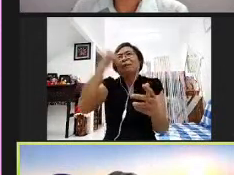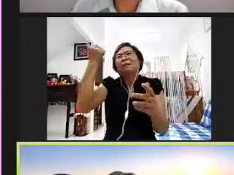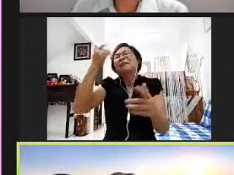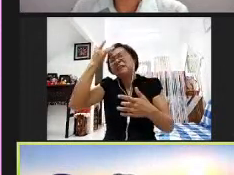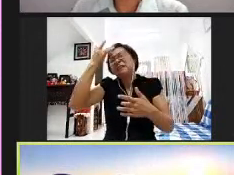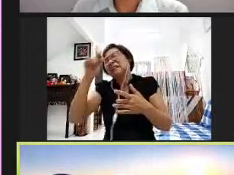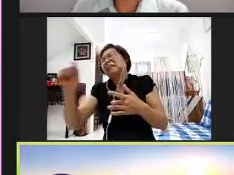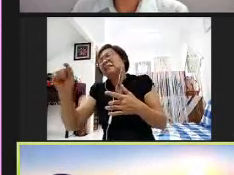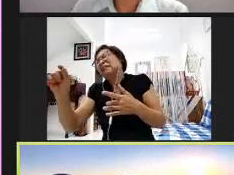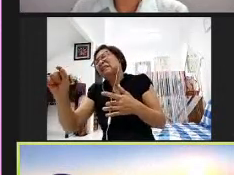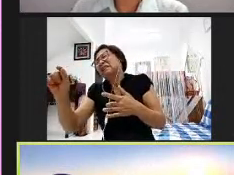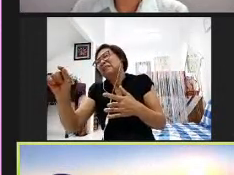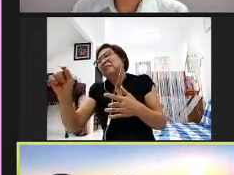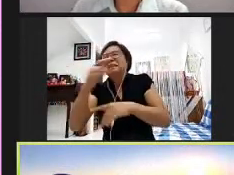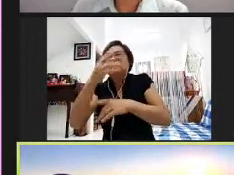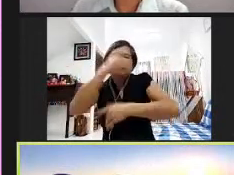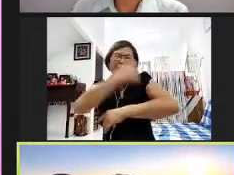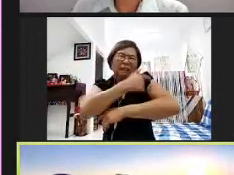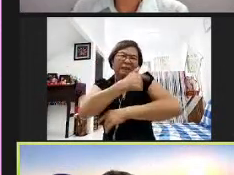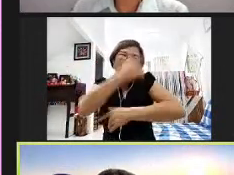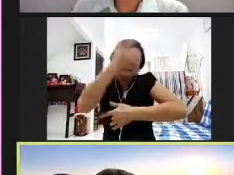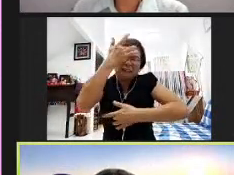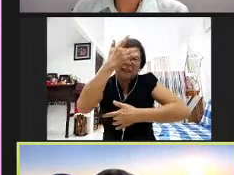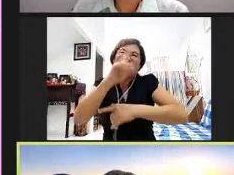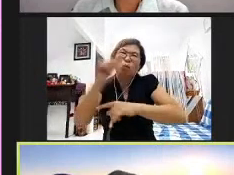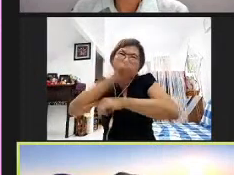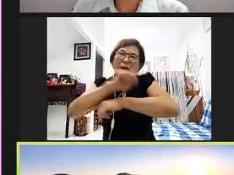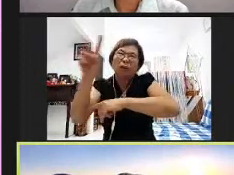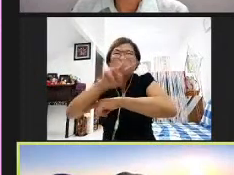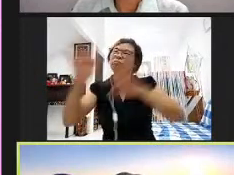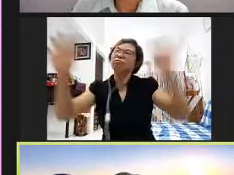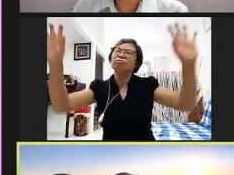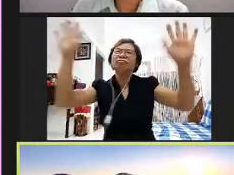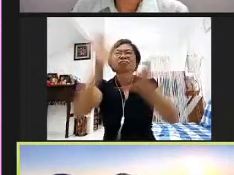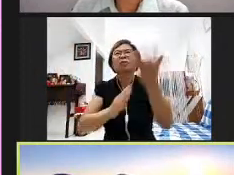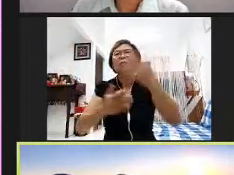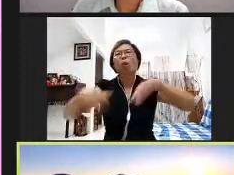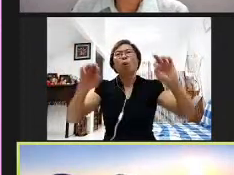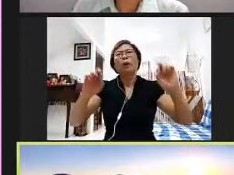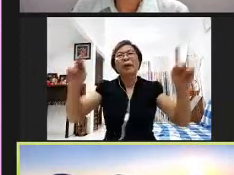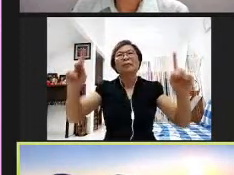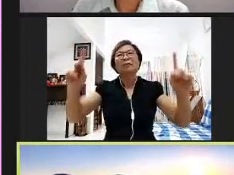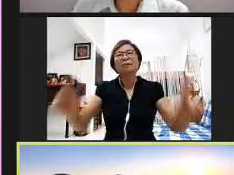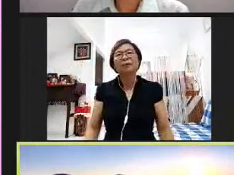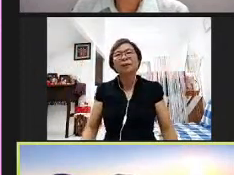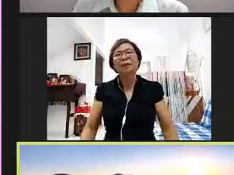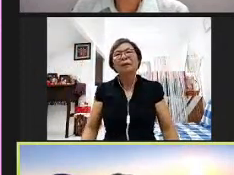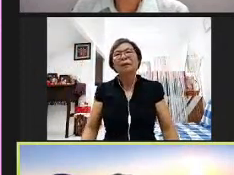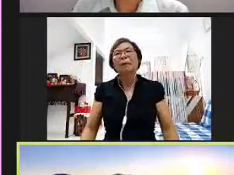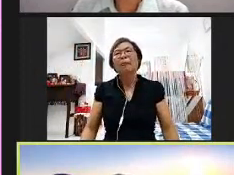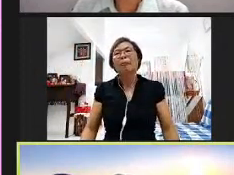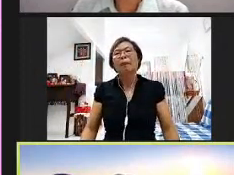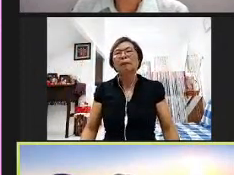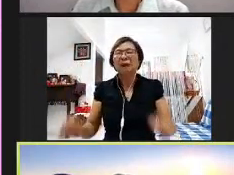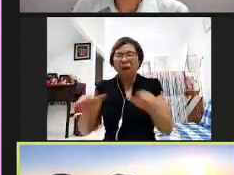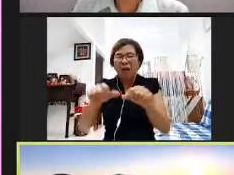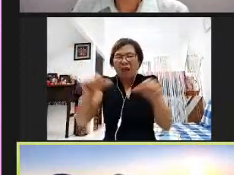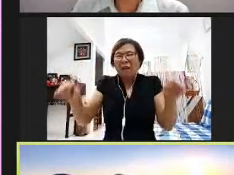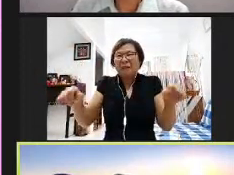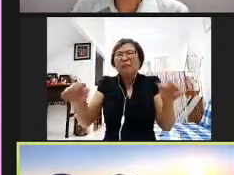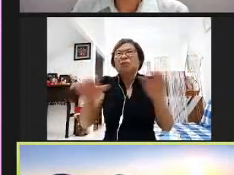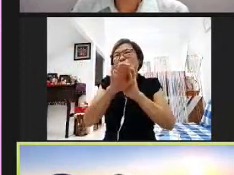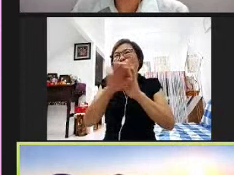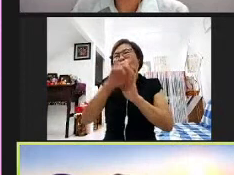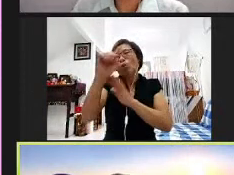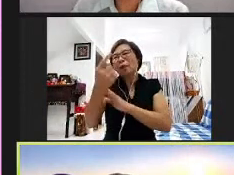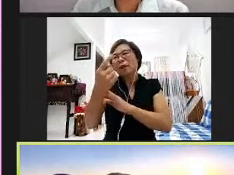you're going to suffer, endure for only 2 days. Okay. And as for the allergy, the only